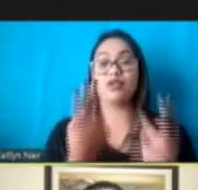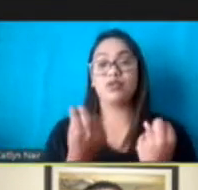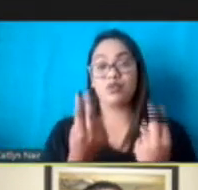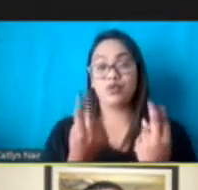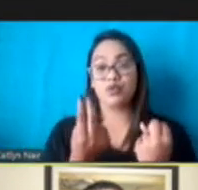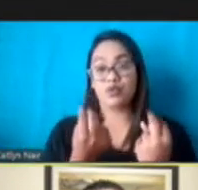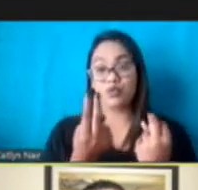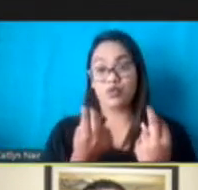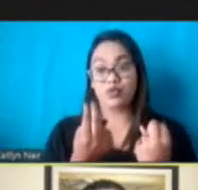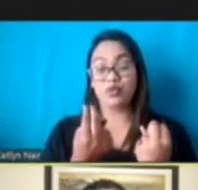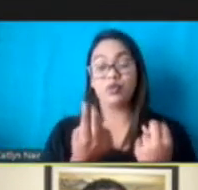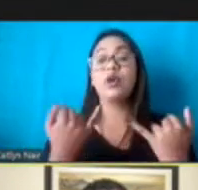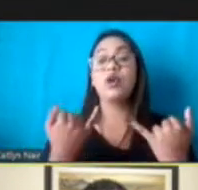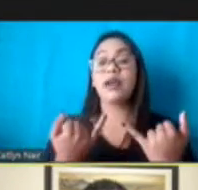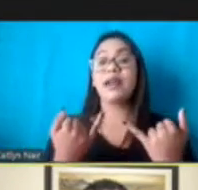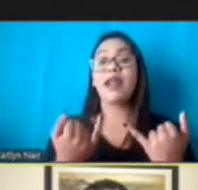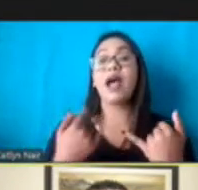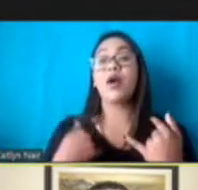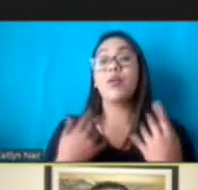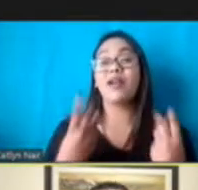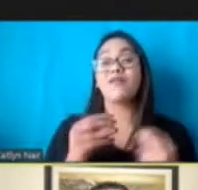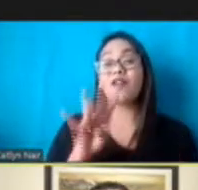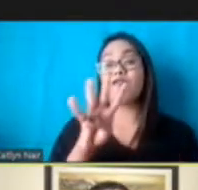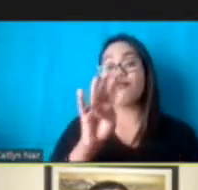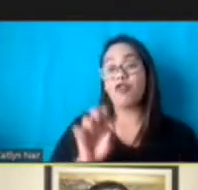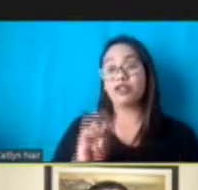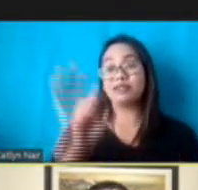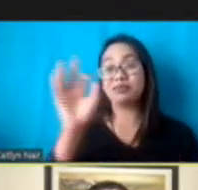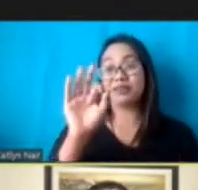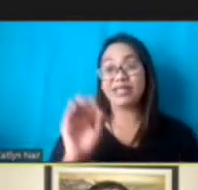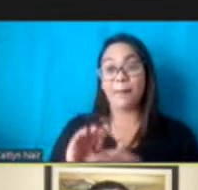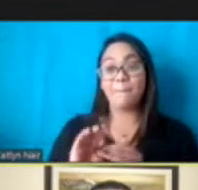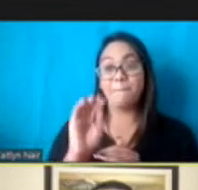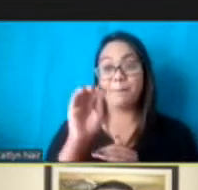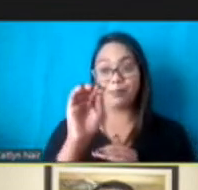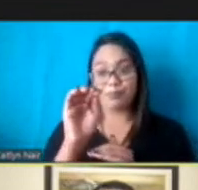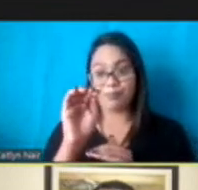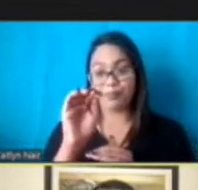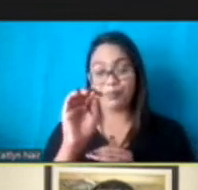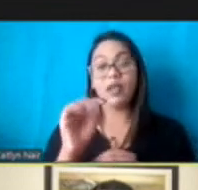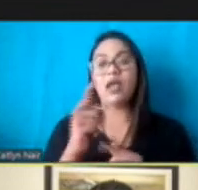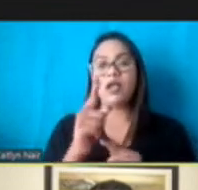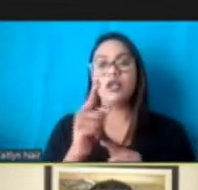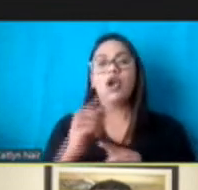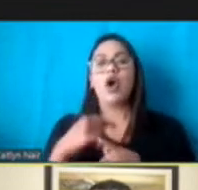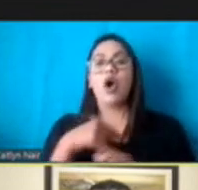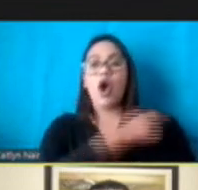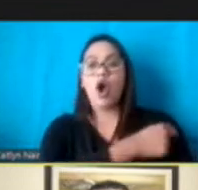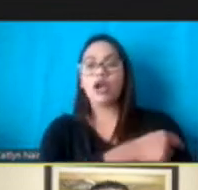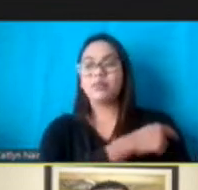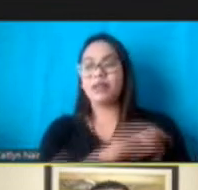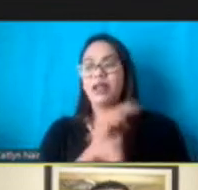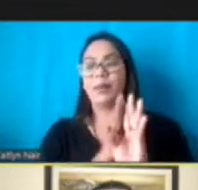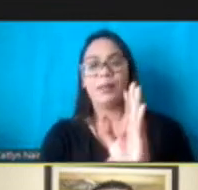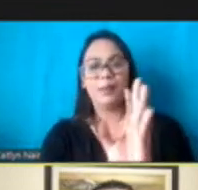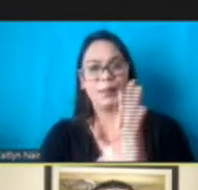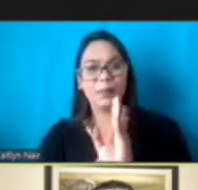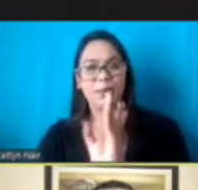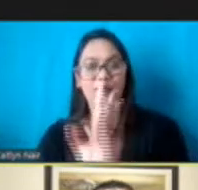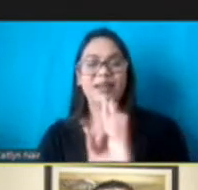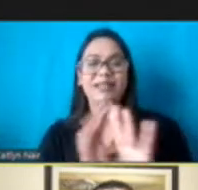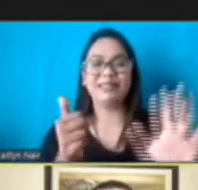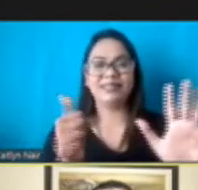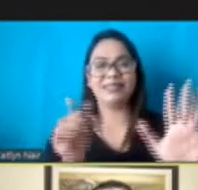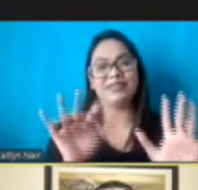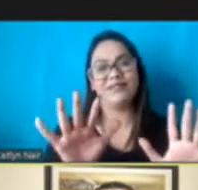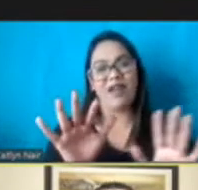now gone over smear positivity of 40%. Our admissions are showing an increase, but it's only 65 per day, and the deaths are still less than